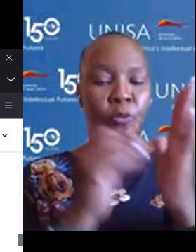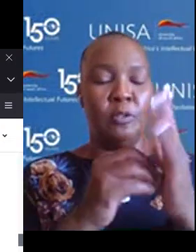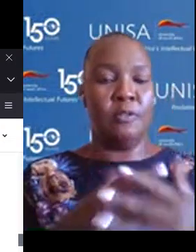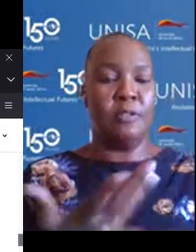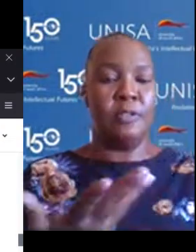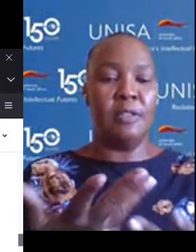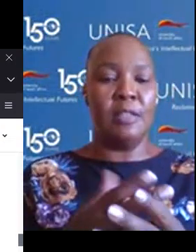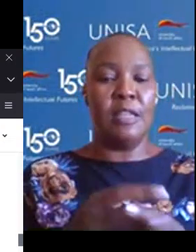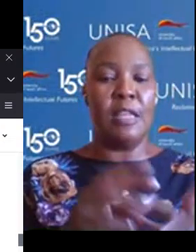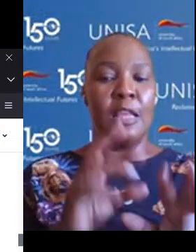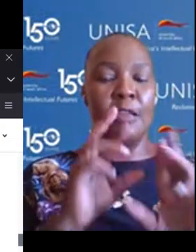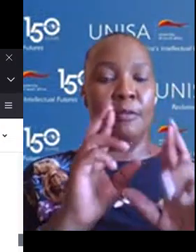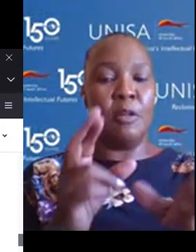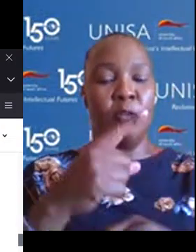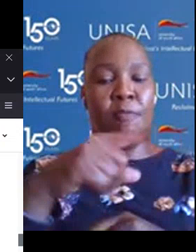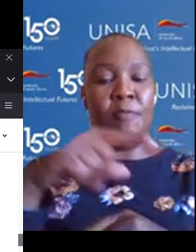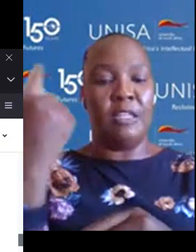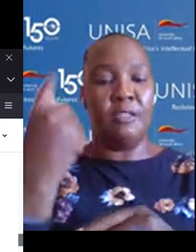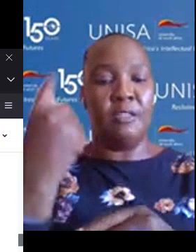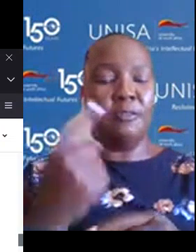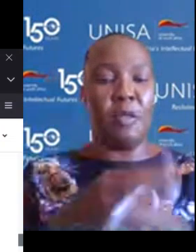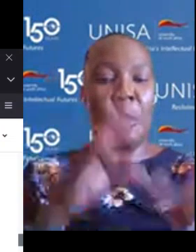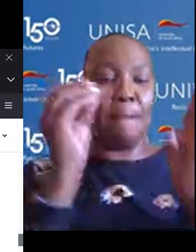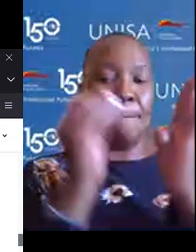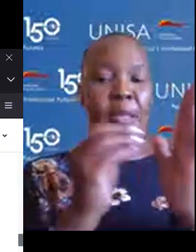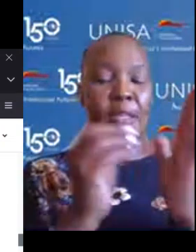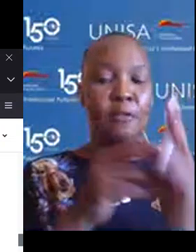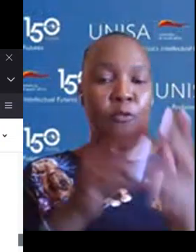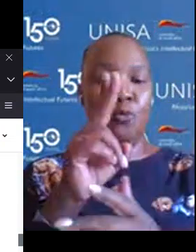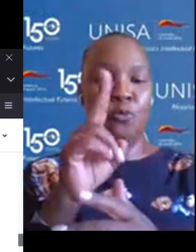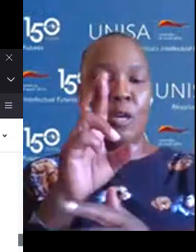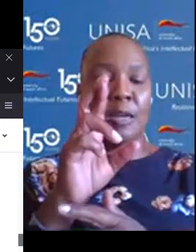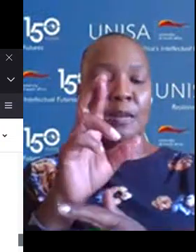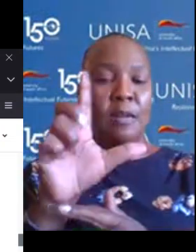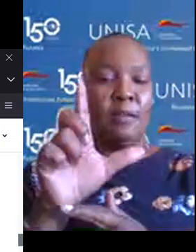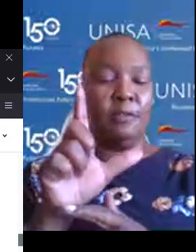just reply to the first one and you just paste in the URL to your